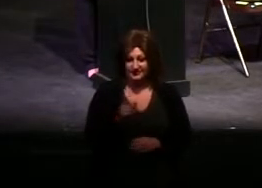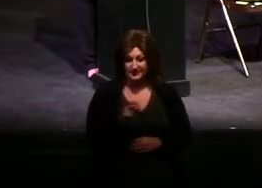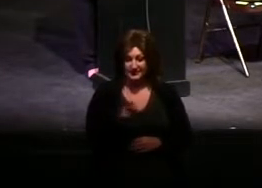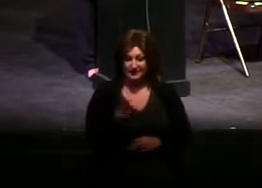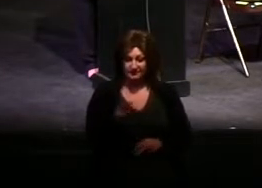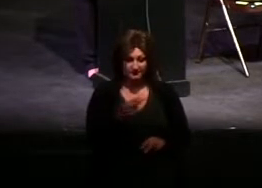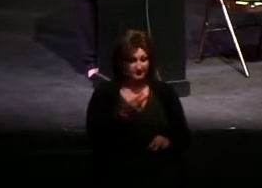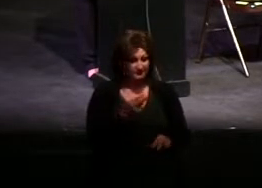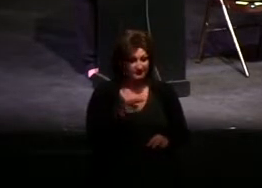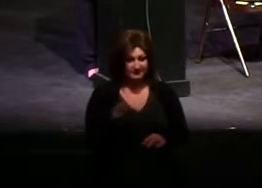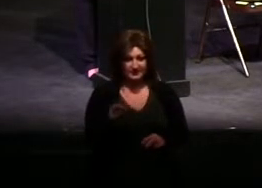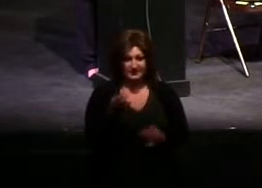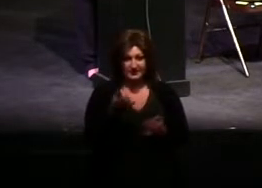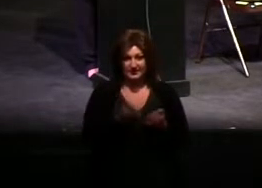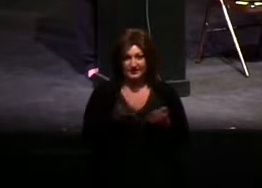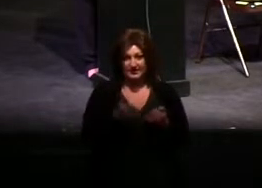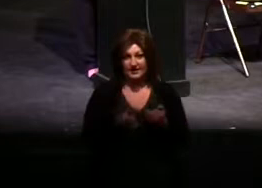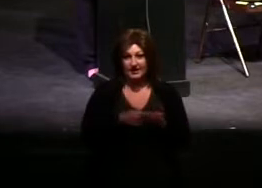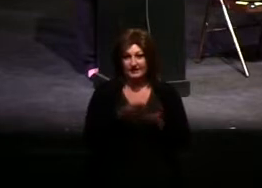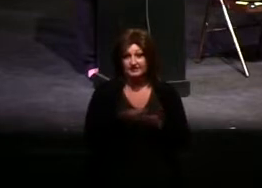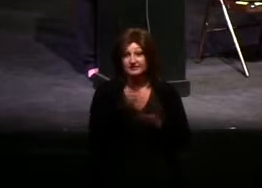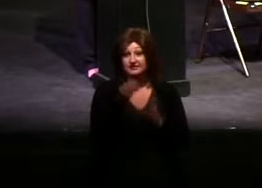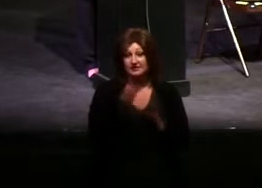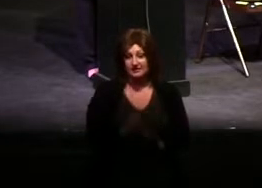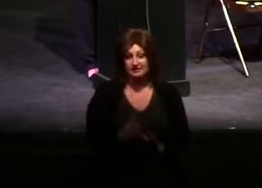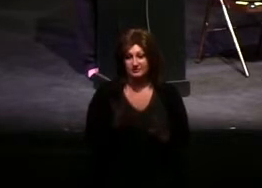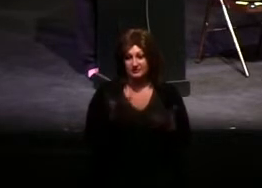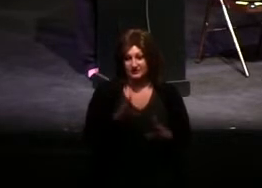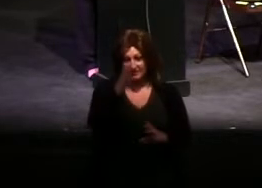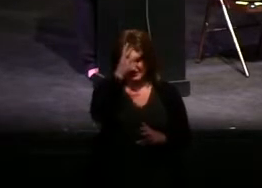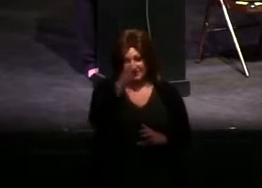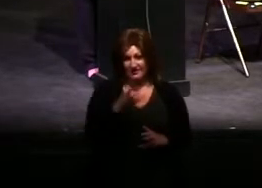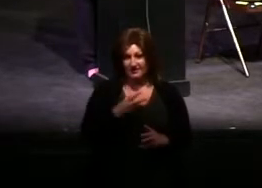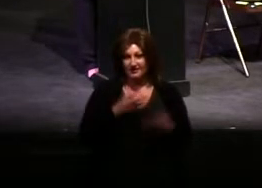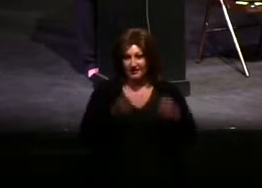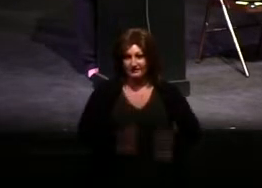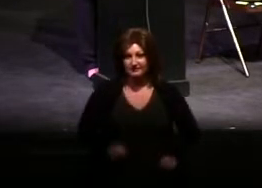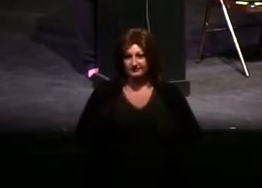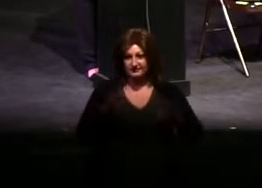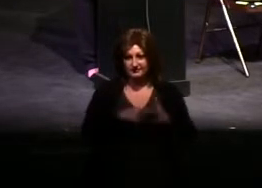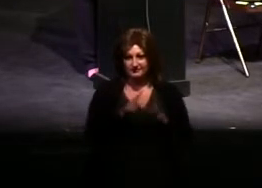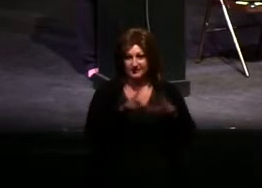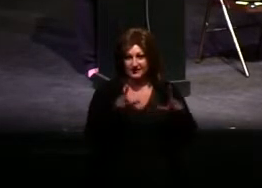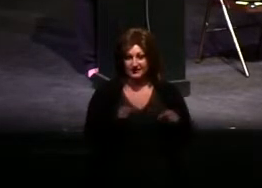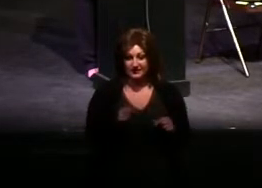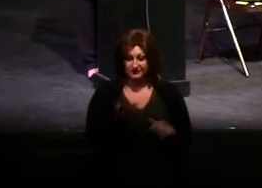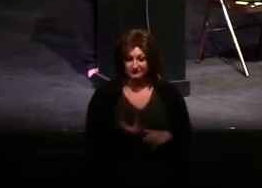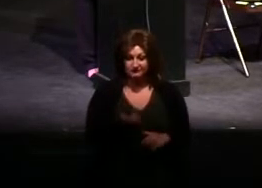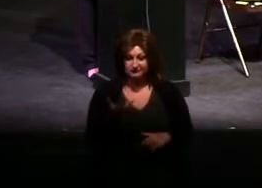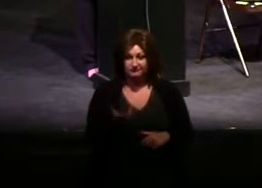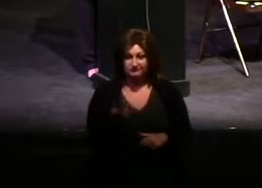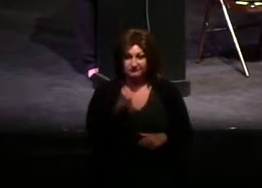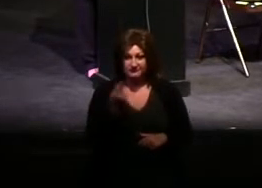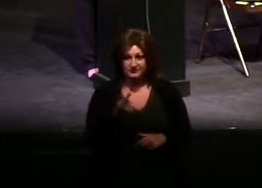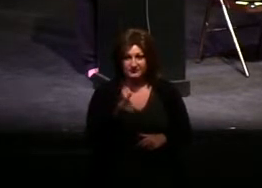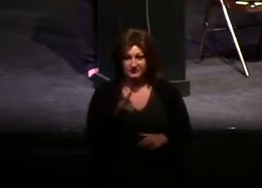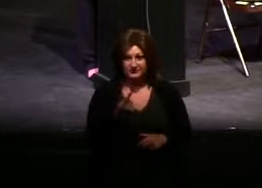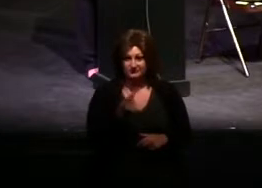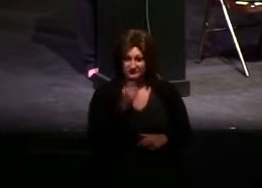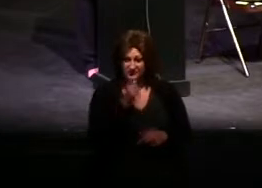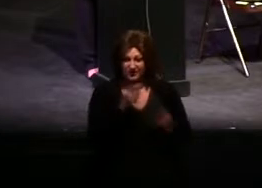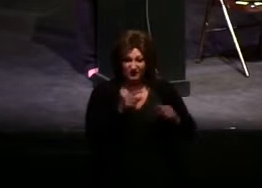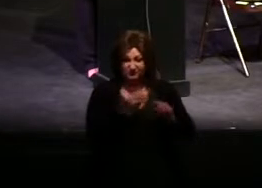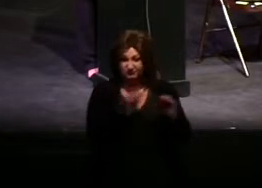looks around at his last paying customers and then at the guys from the band who have paychecks to spend. "Just so she don't order nothing," he